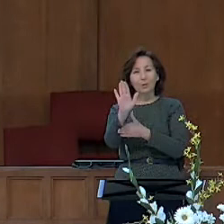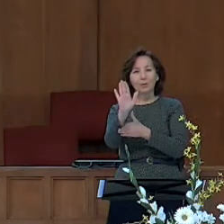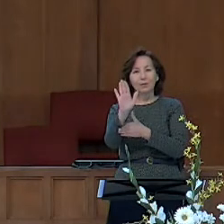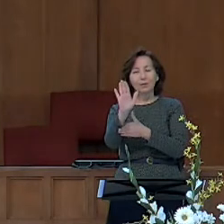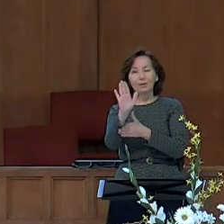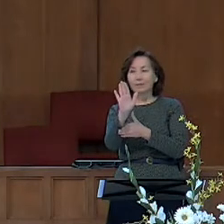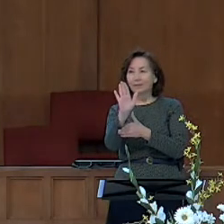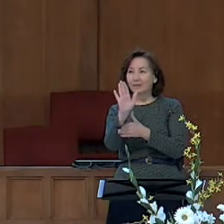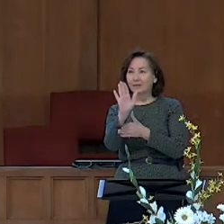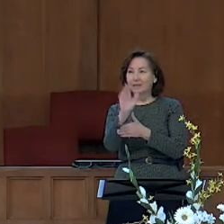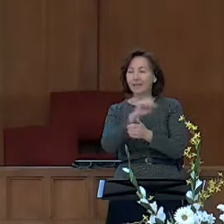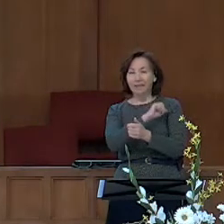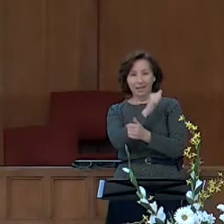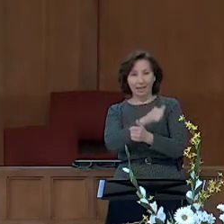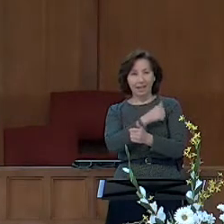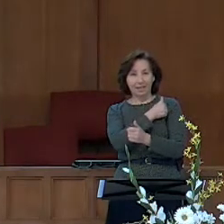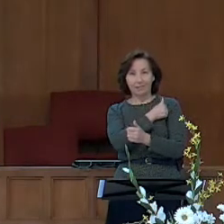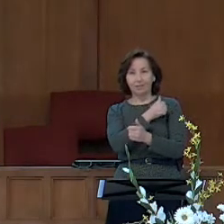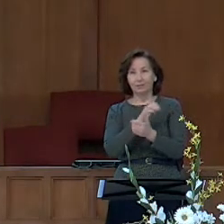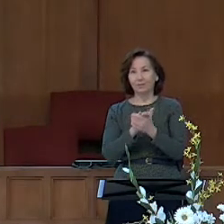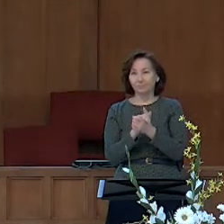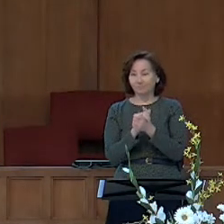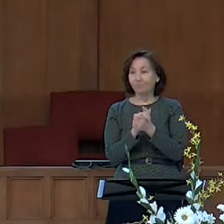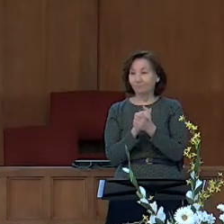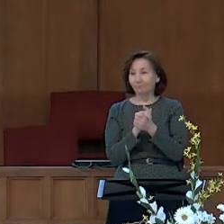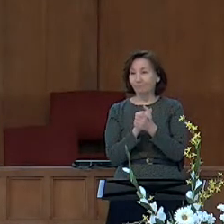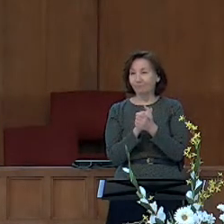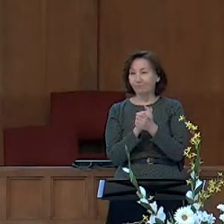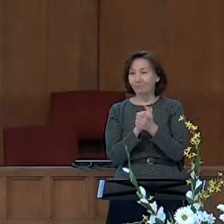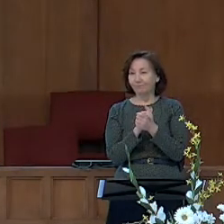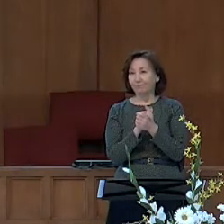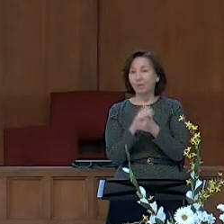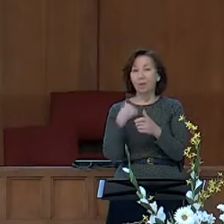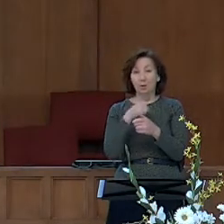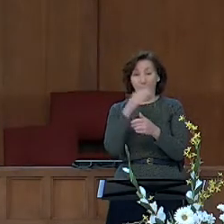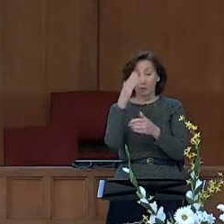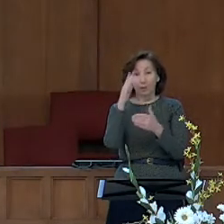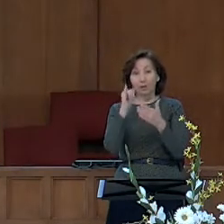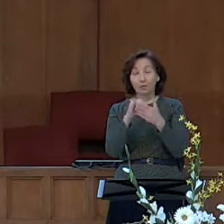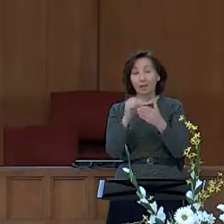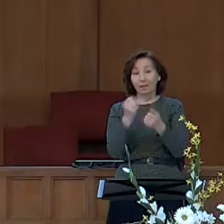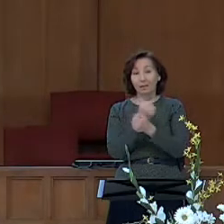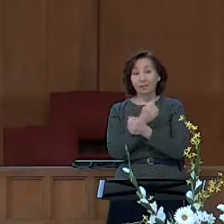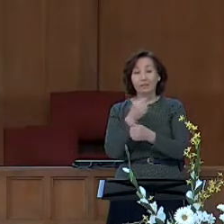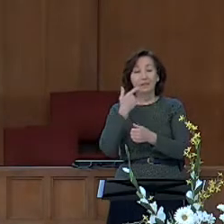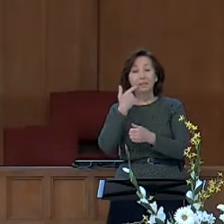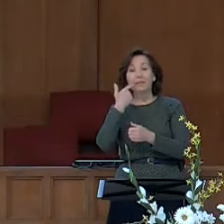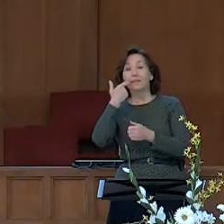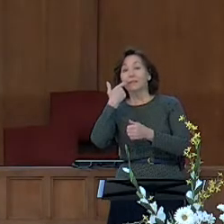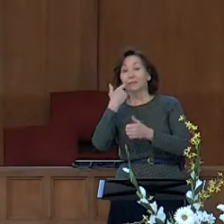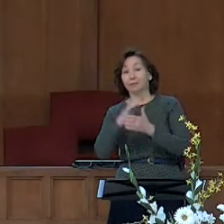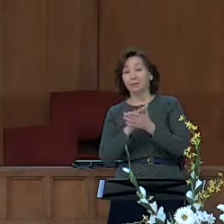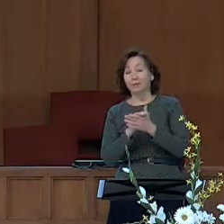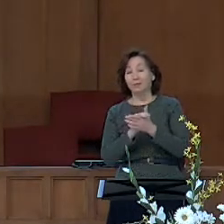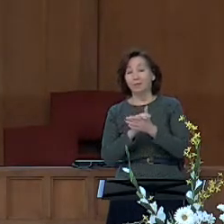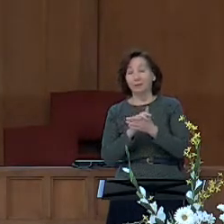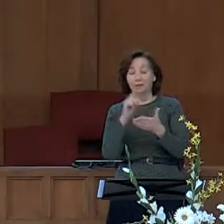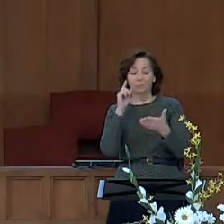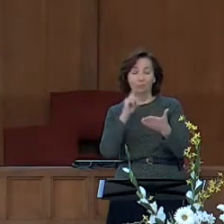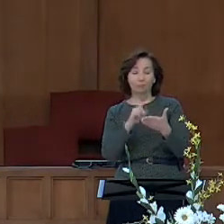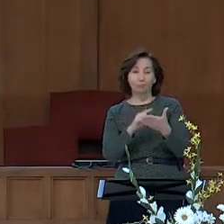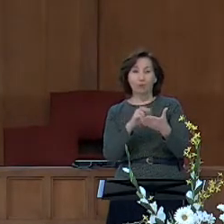attitude? What is going to be your attitude? We know love is addictive. Research has shown